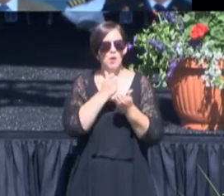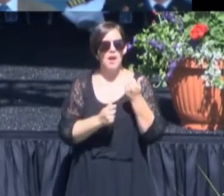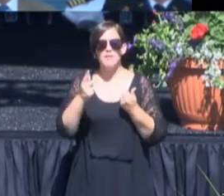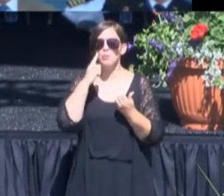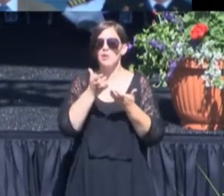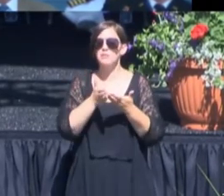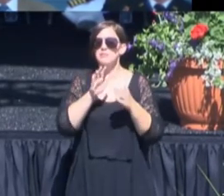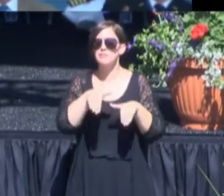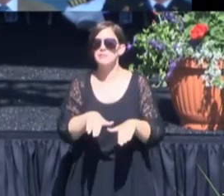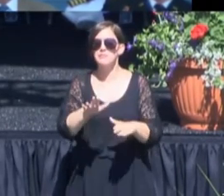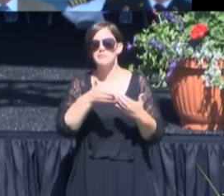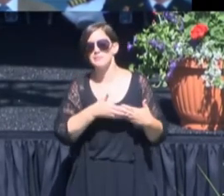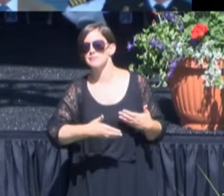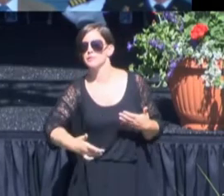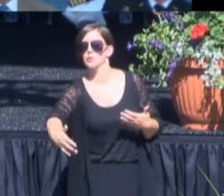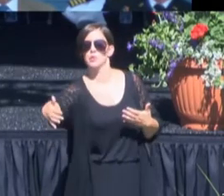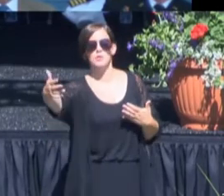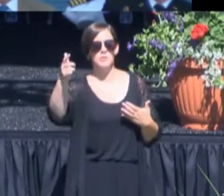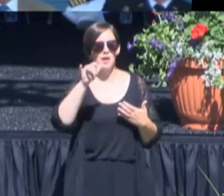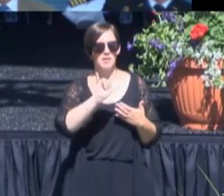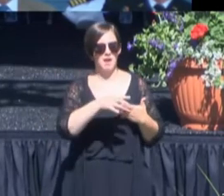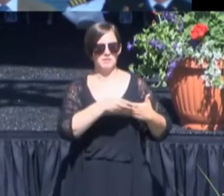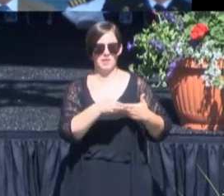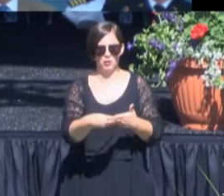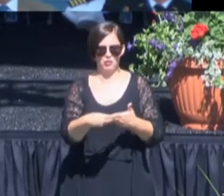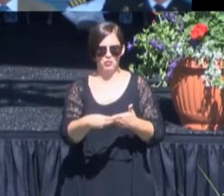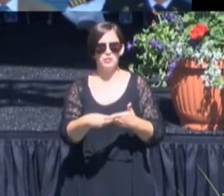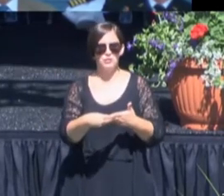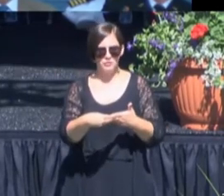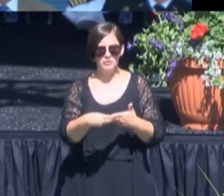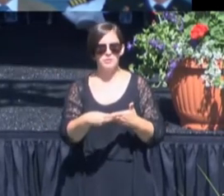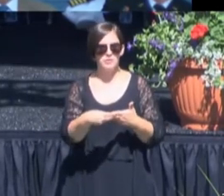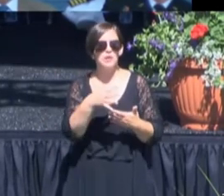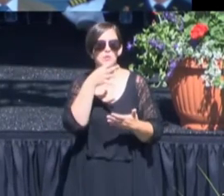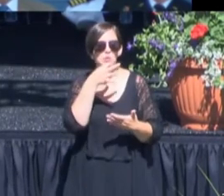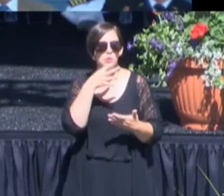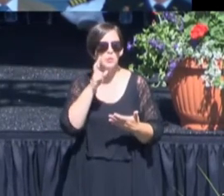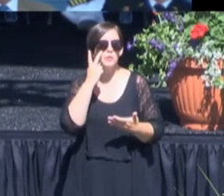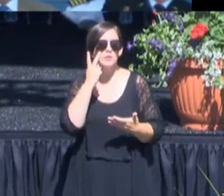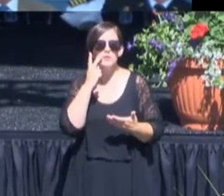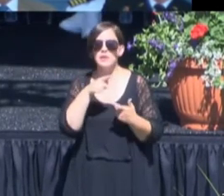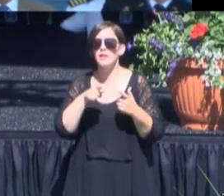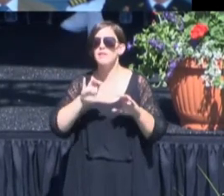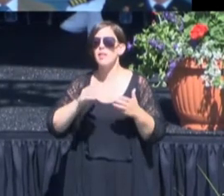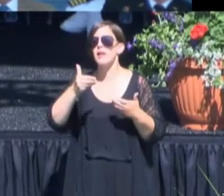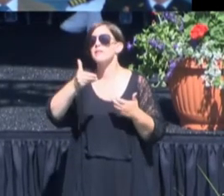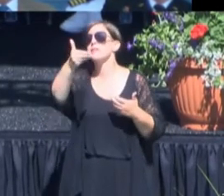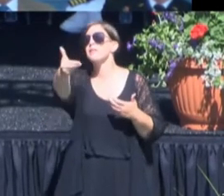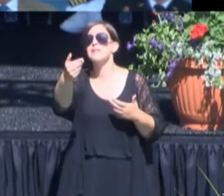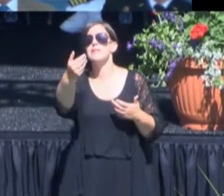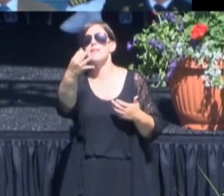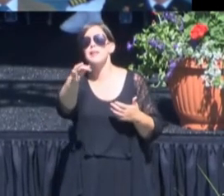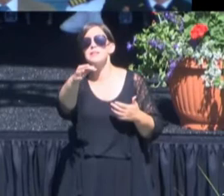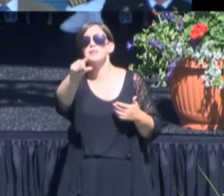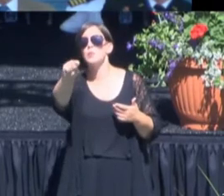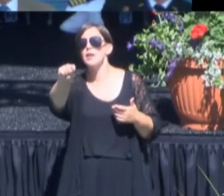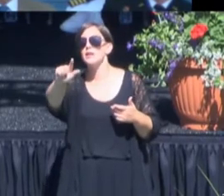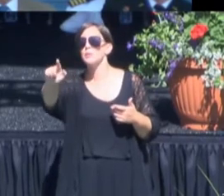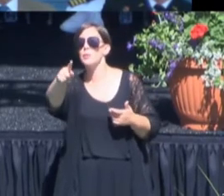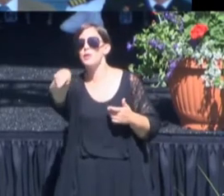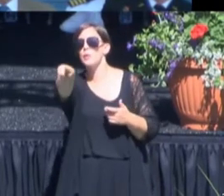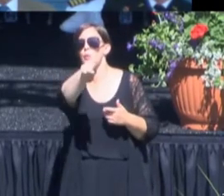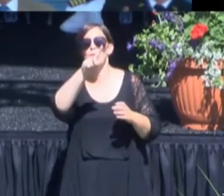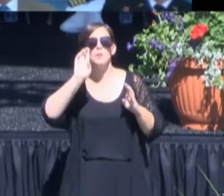yet to come. That's leadership, and we'll soon see if the classes of 19, 20, and 21 were paying